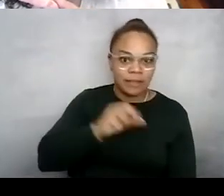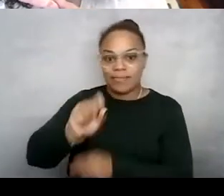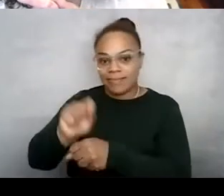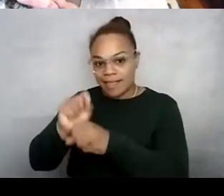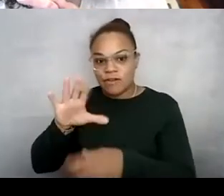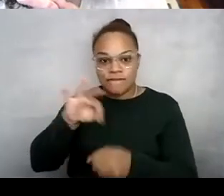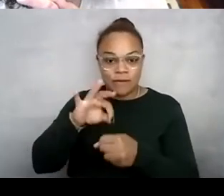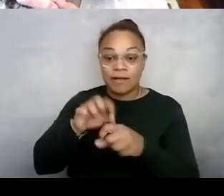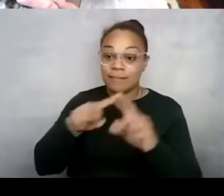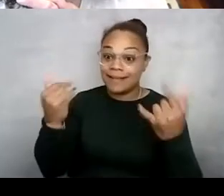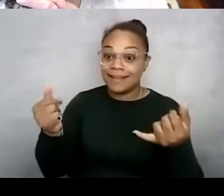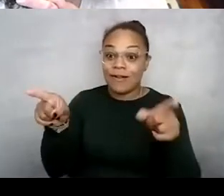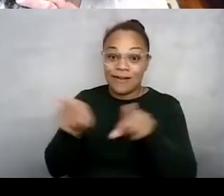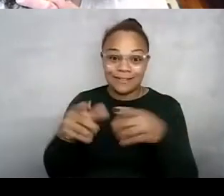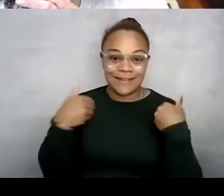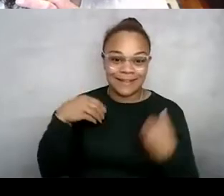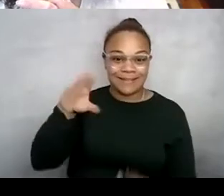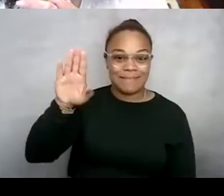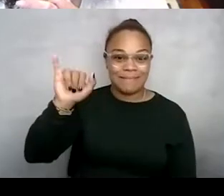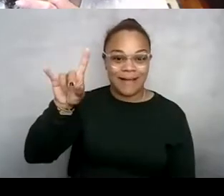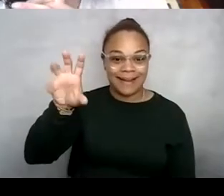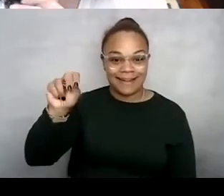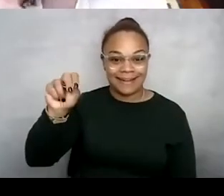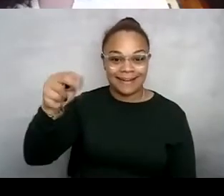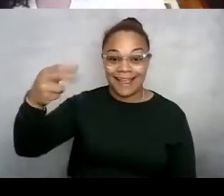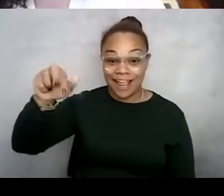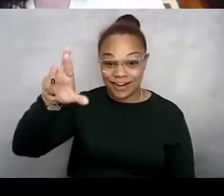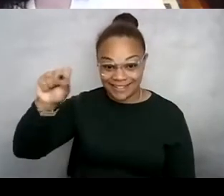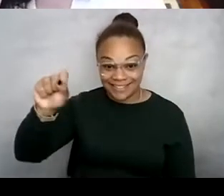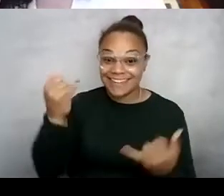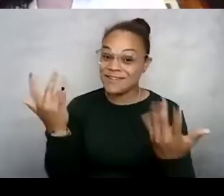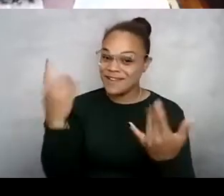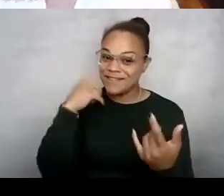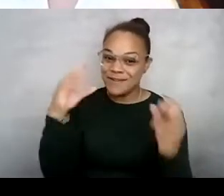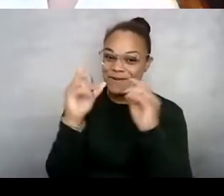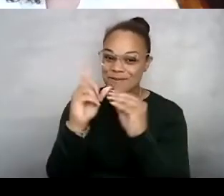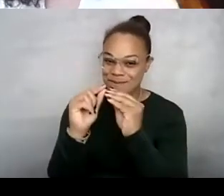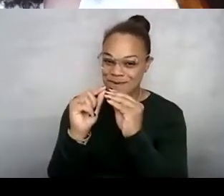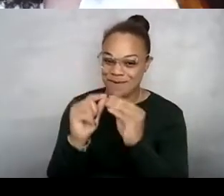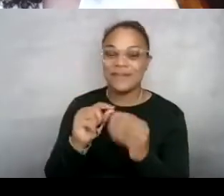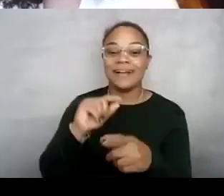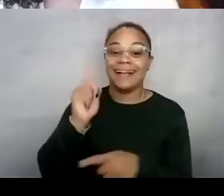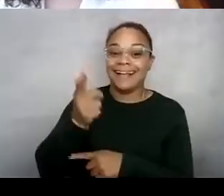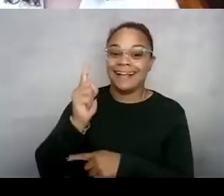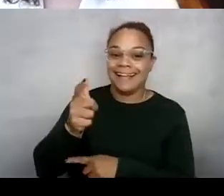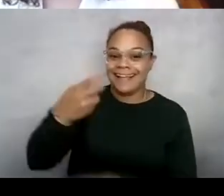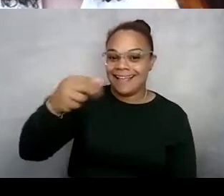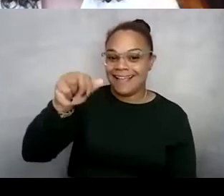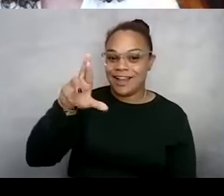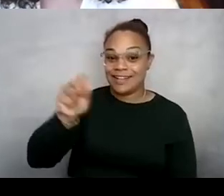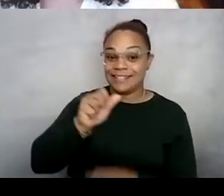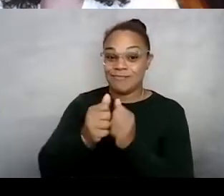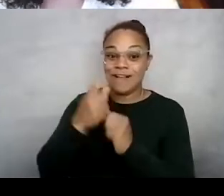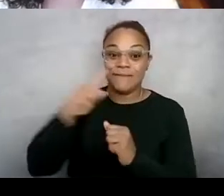and I'm waiting for one more when Harris runs for the presidency and she picks her vice president. Anyway, just wanted to say that.